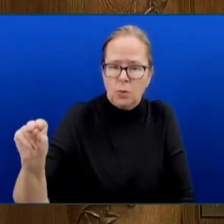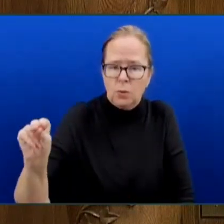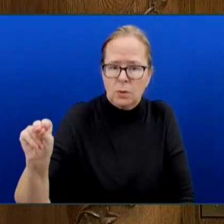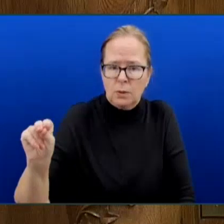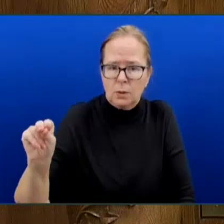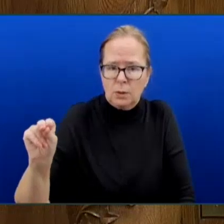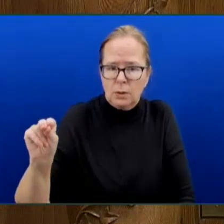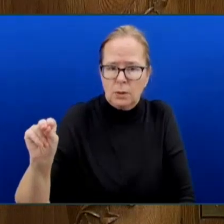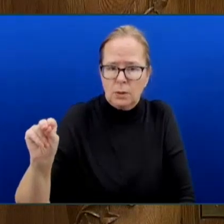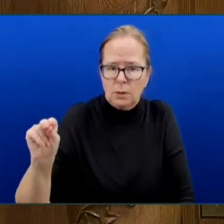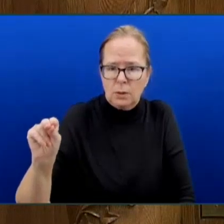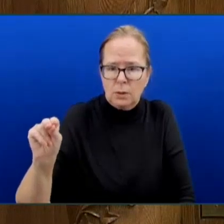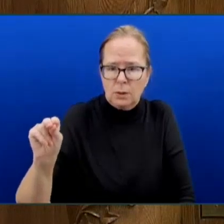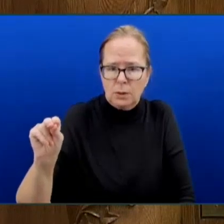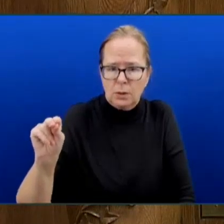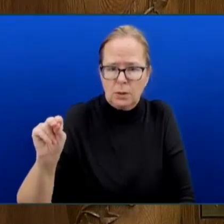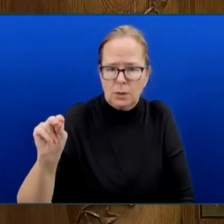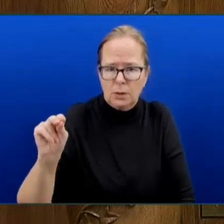Member,